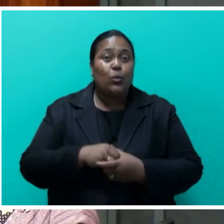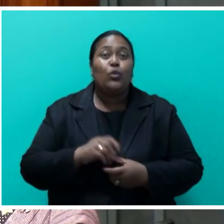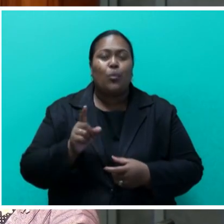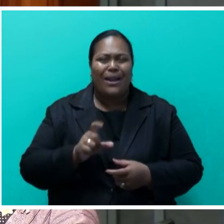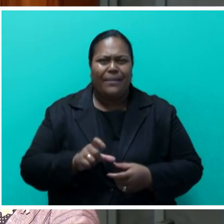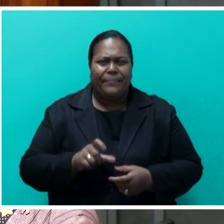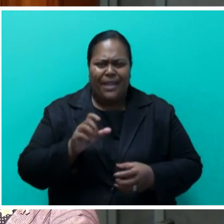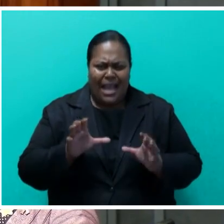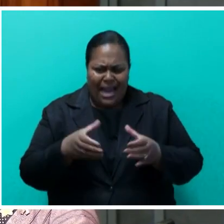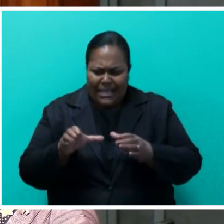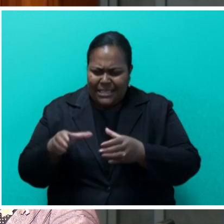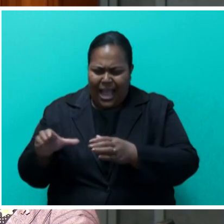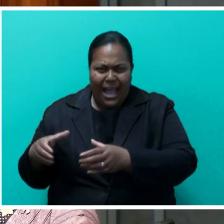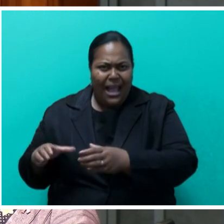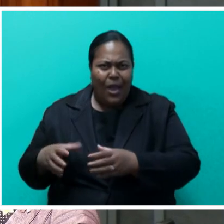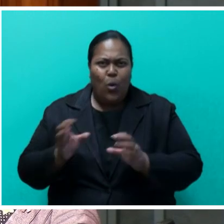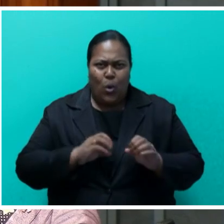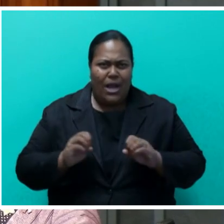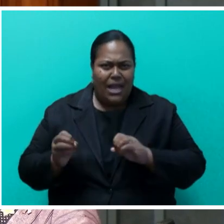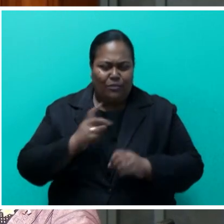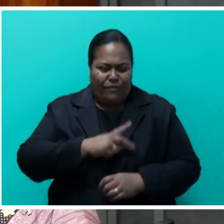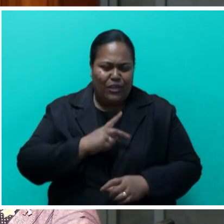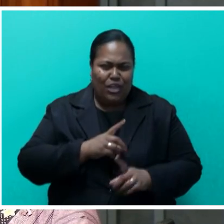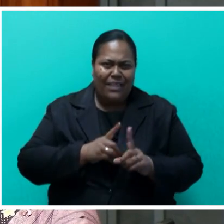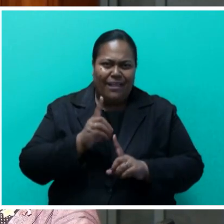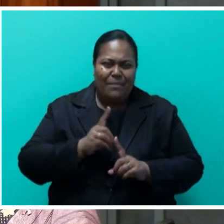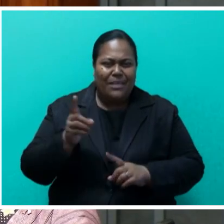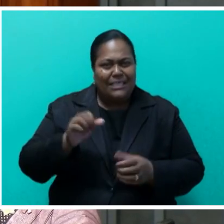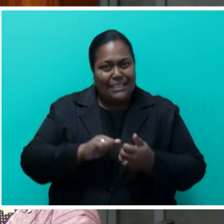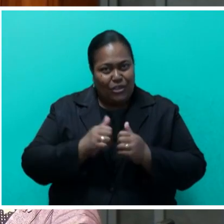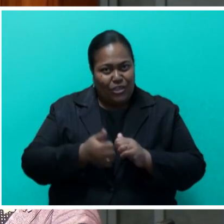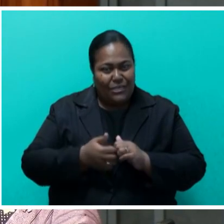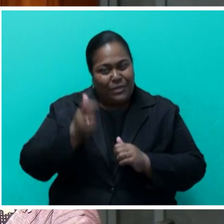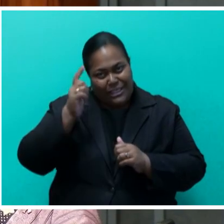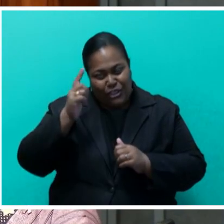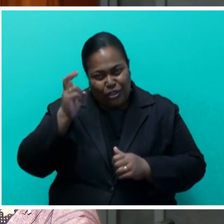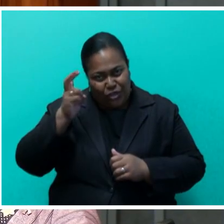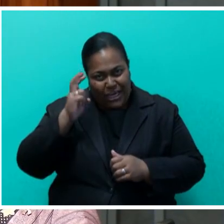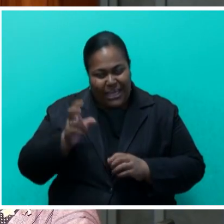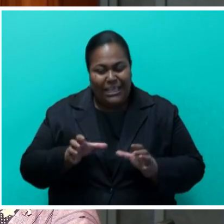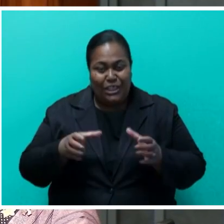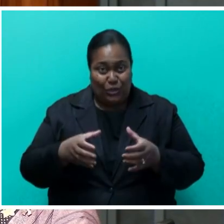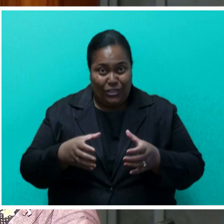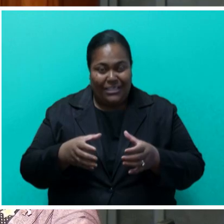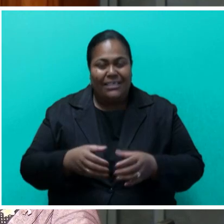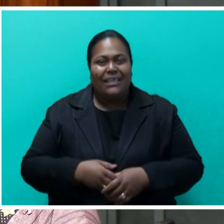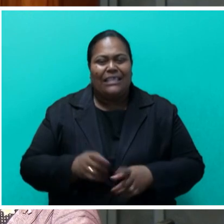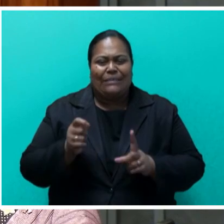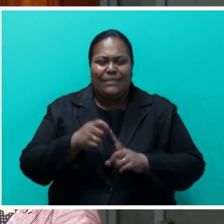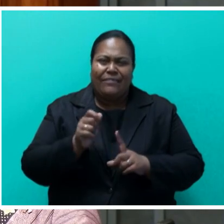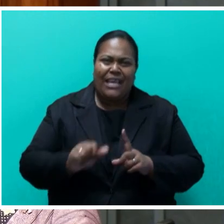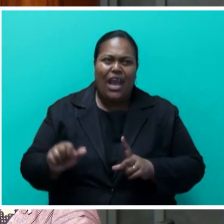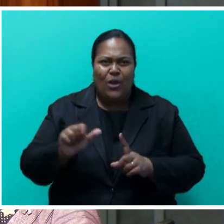professional development sessions, collaborating with teacher training institutions in the specific areas of